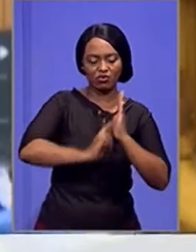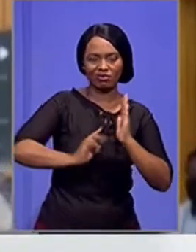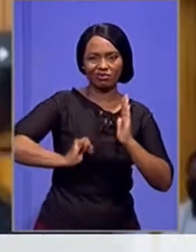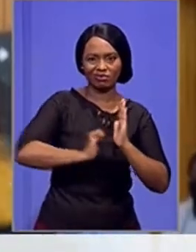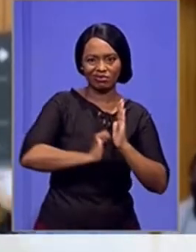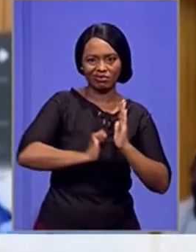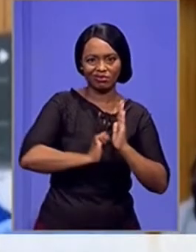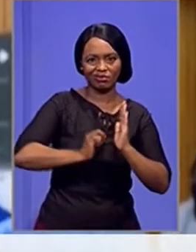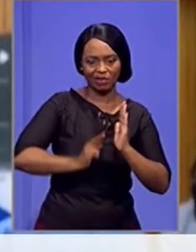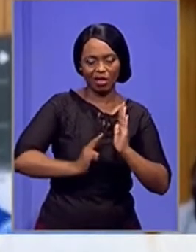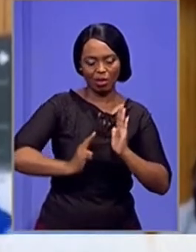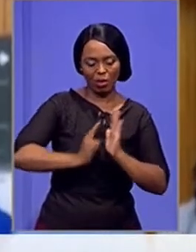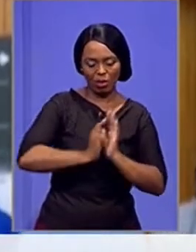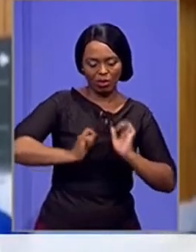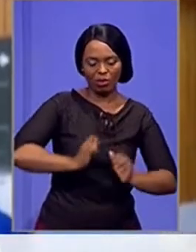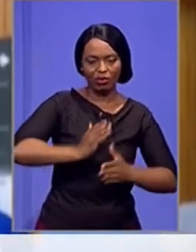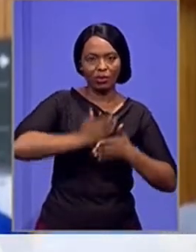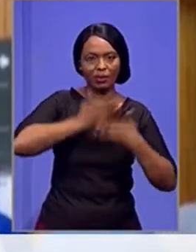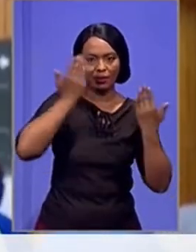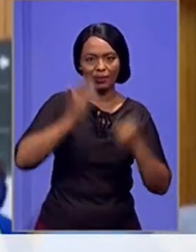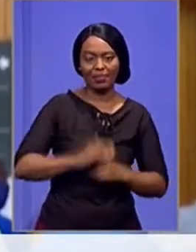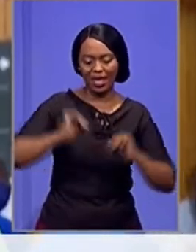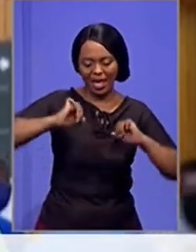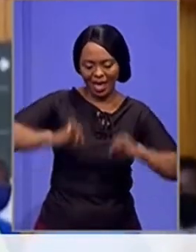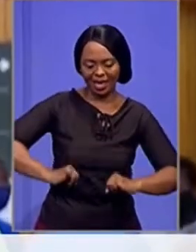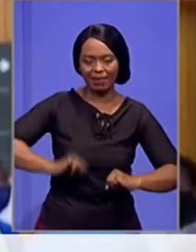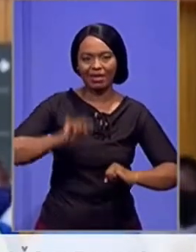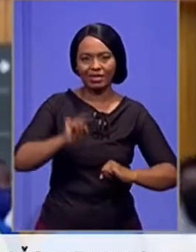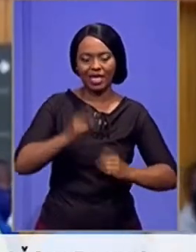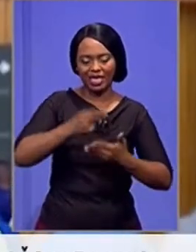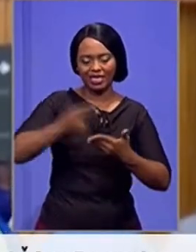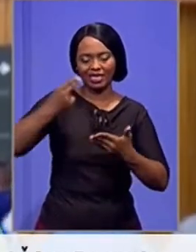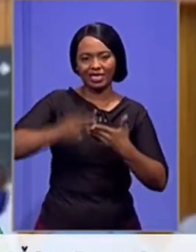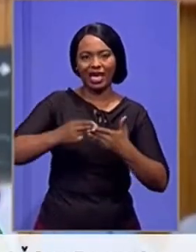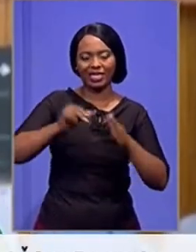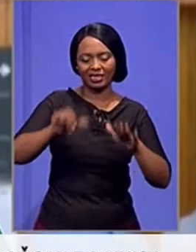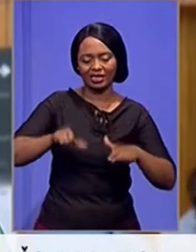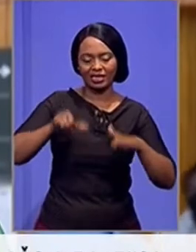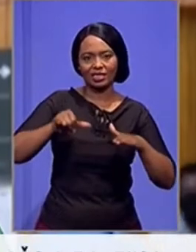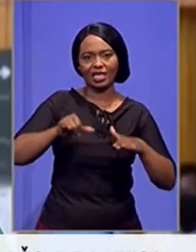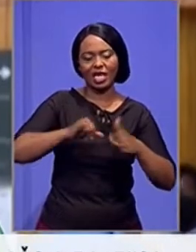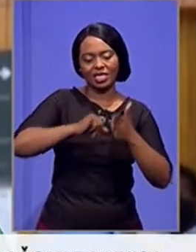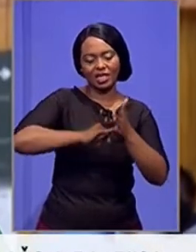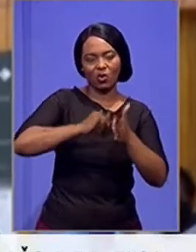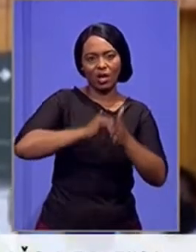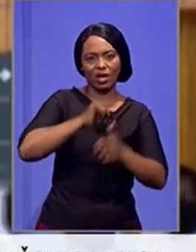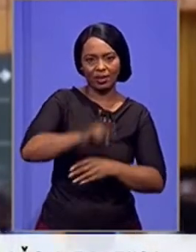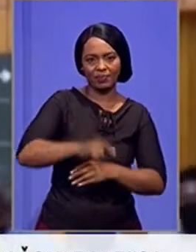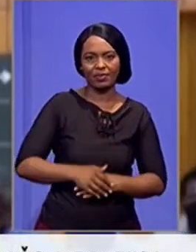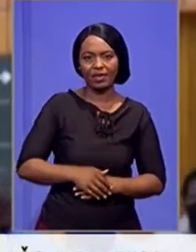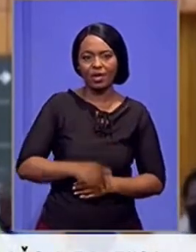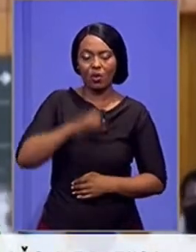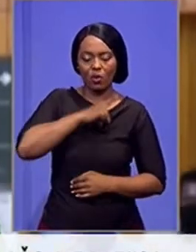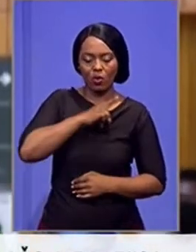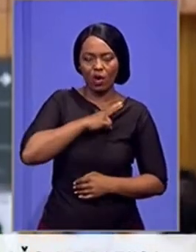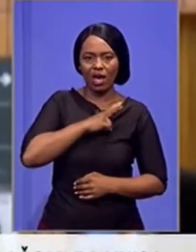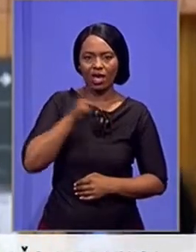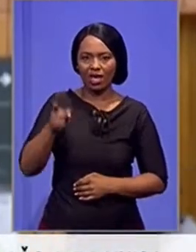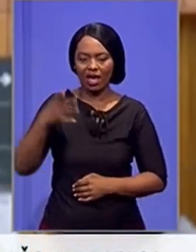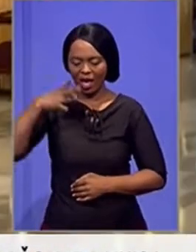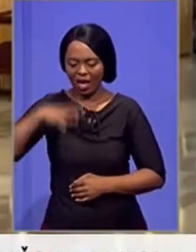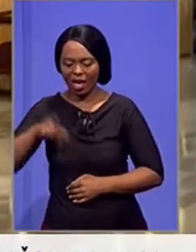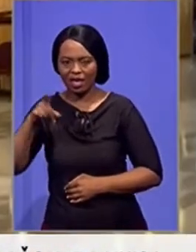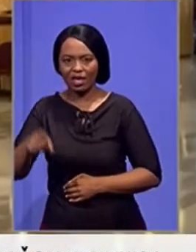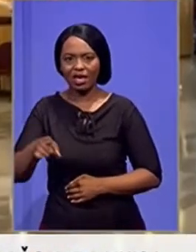signed on the 16th of January. That agreement seeks to suggest that what was done for the other colleagues from post-grade 5